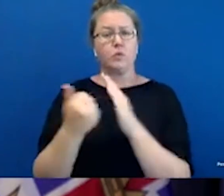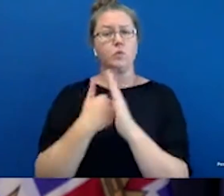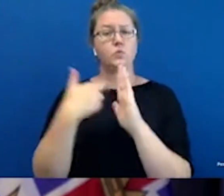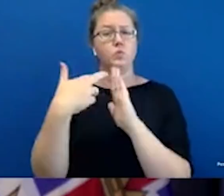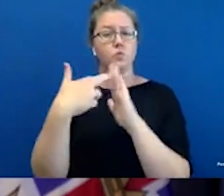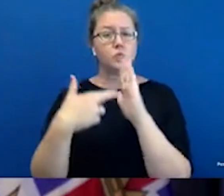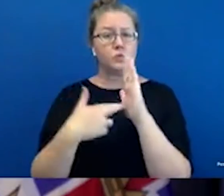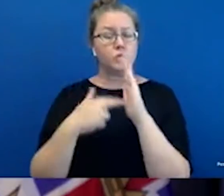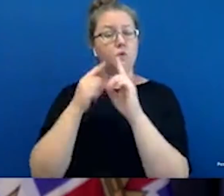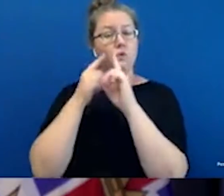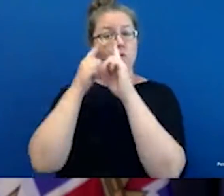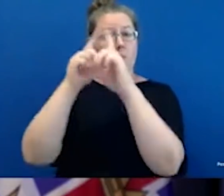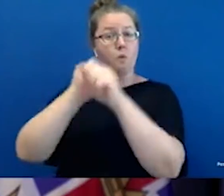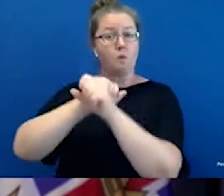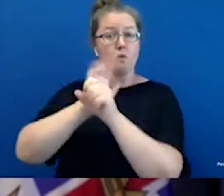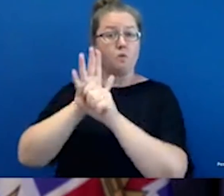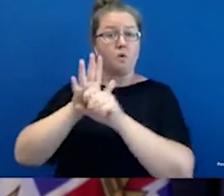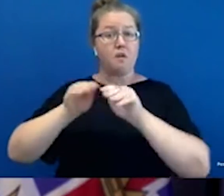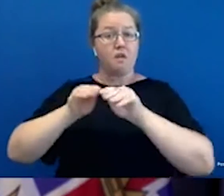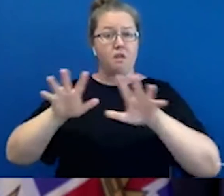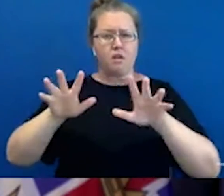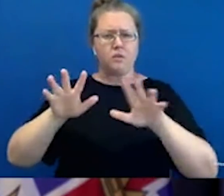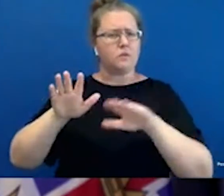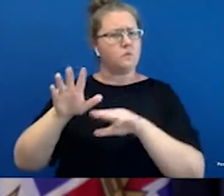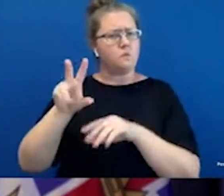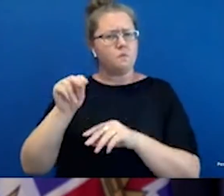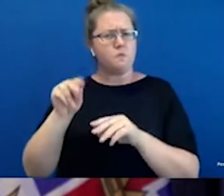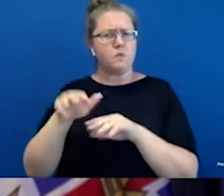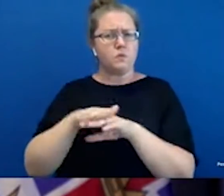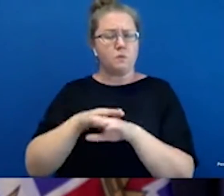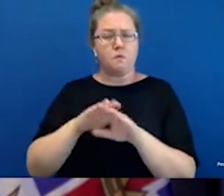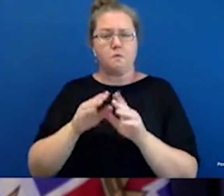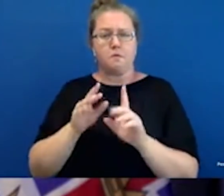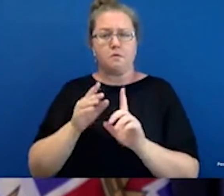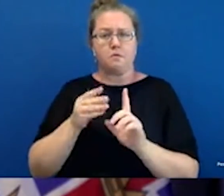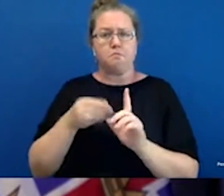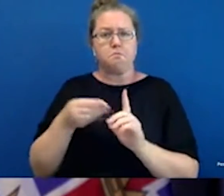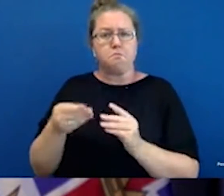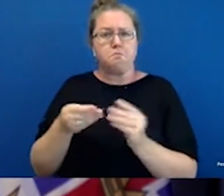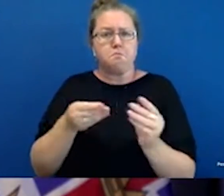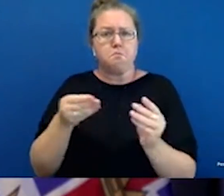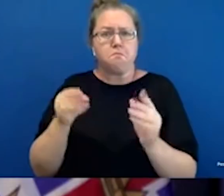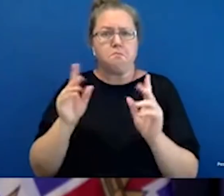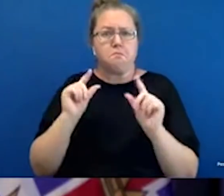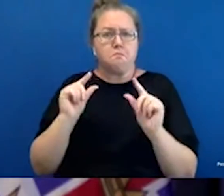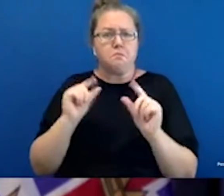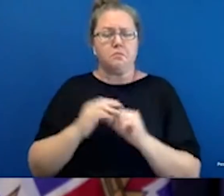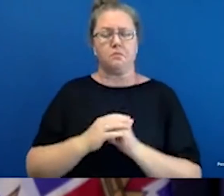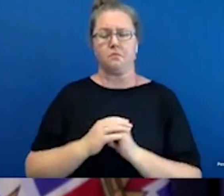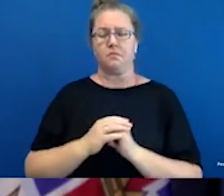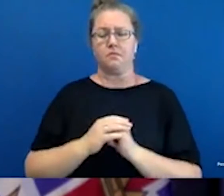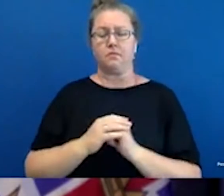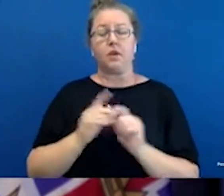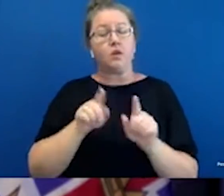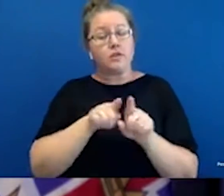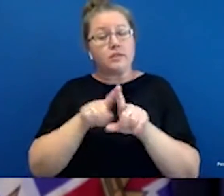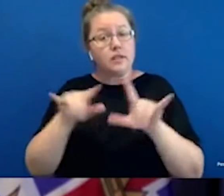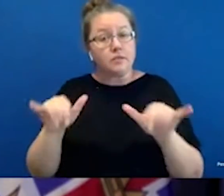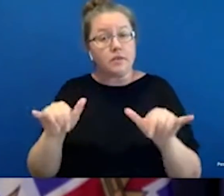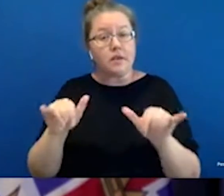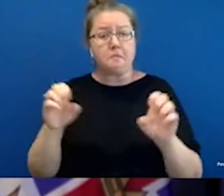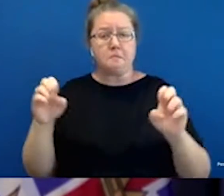new rules for school to reduce the risk of COVID transmission and, importantly, allow everyone to get back to